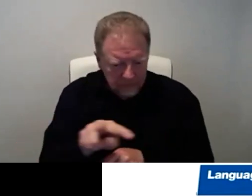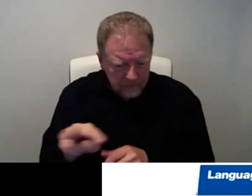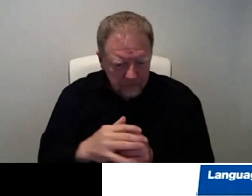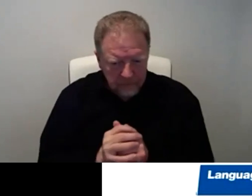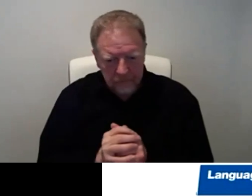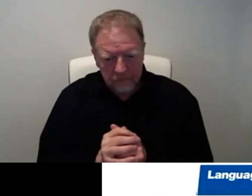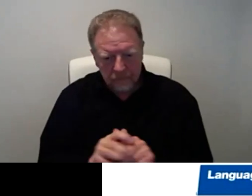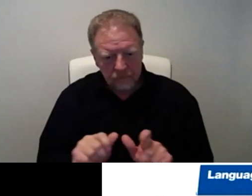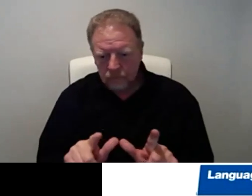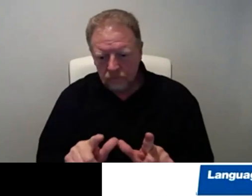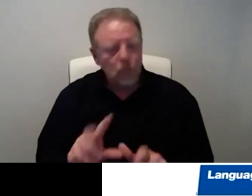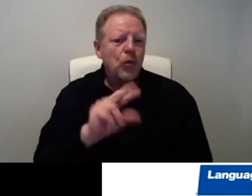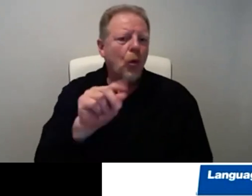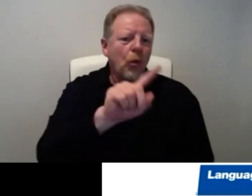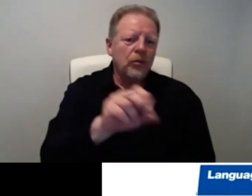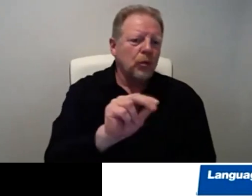No.